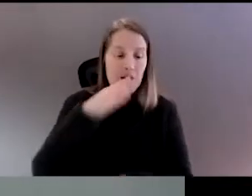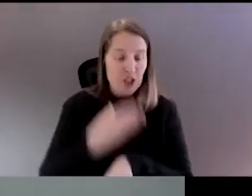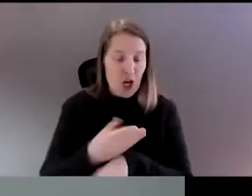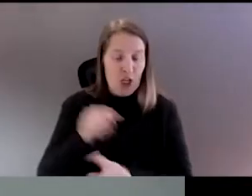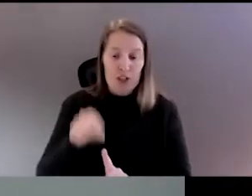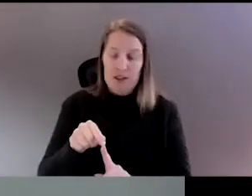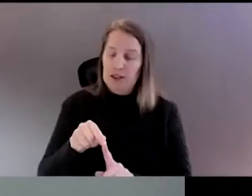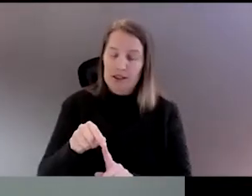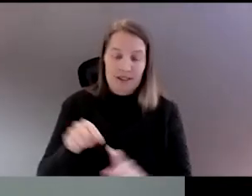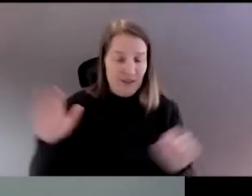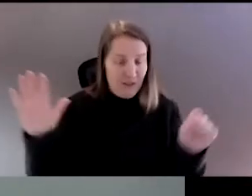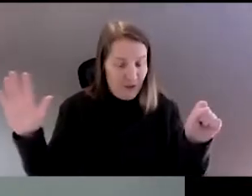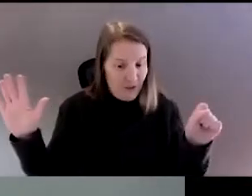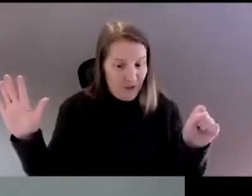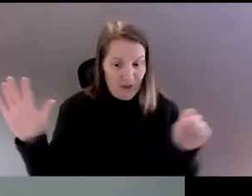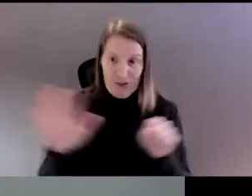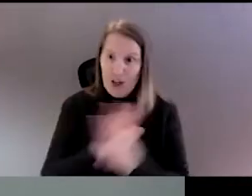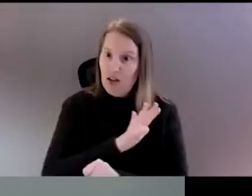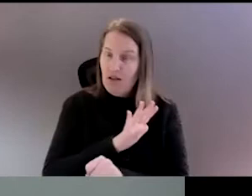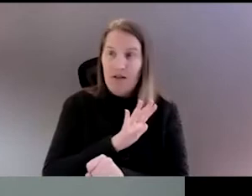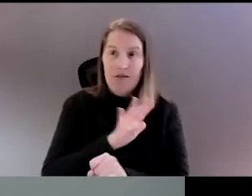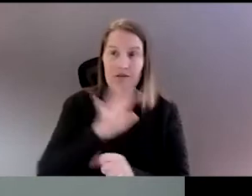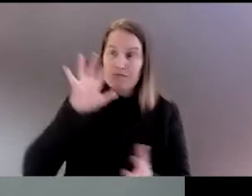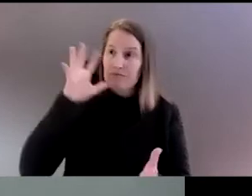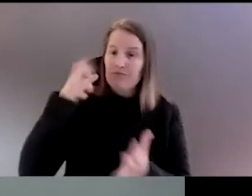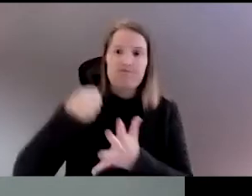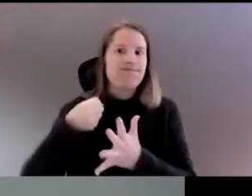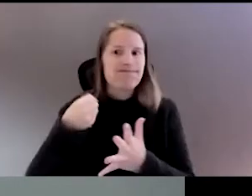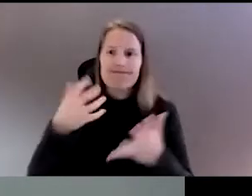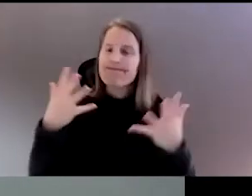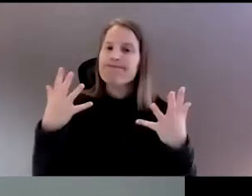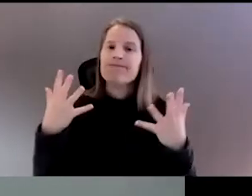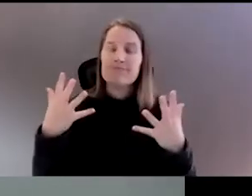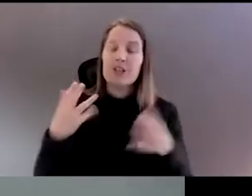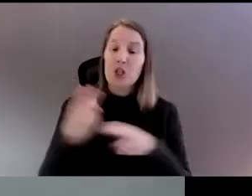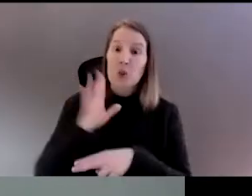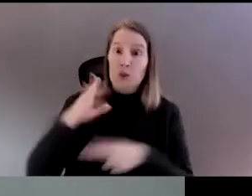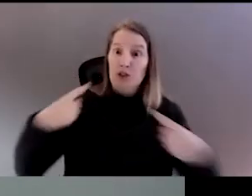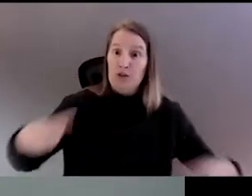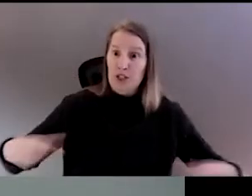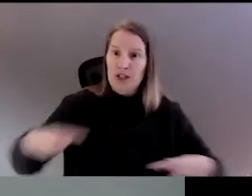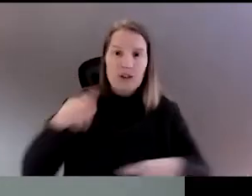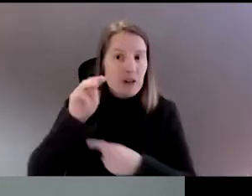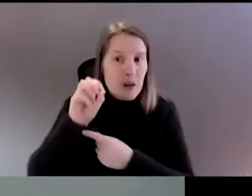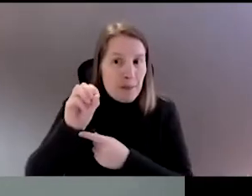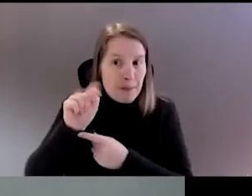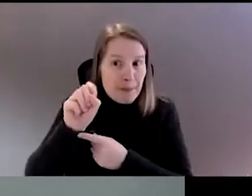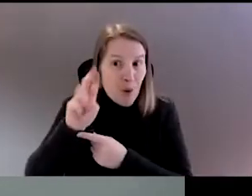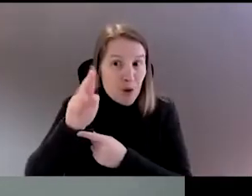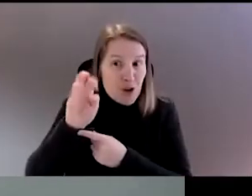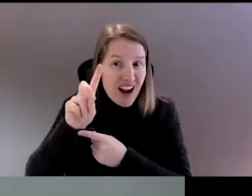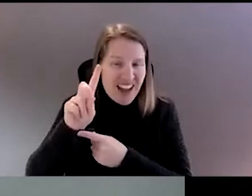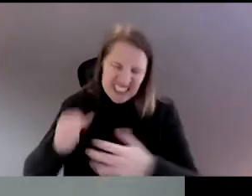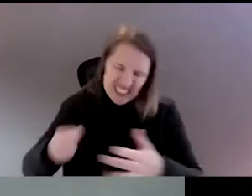full-fledged blowout and used her motorized wheelchair to knock over a table in the